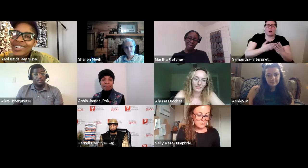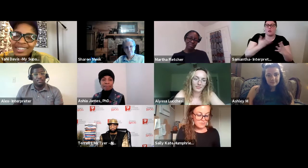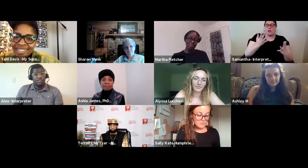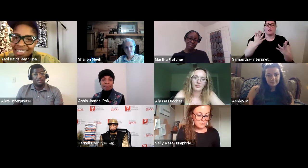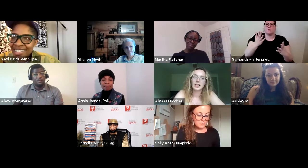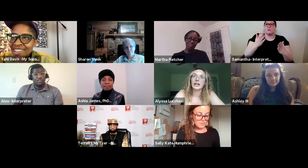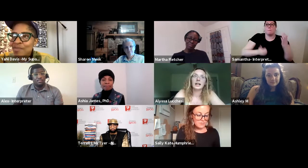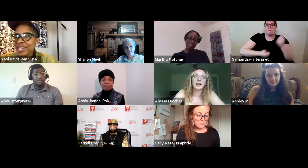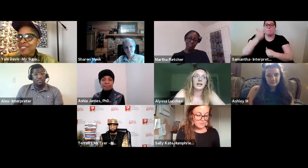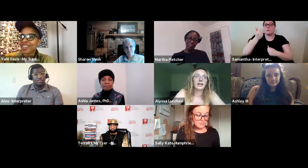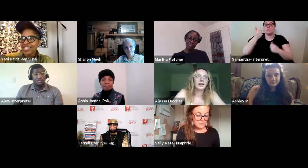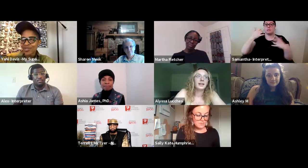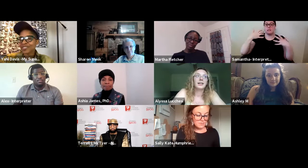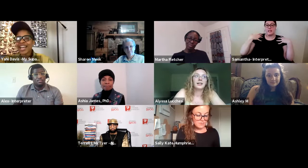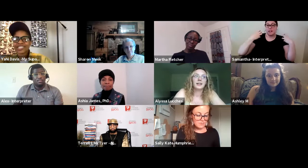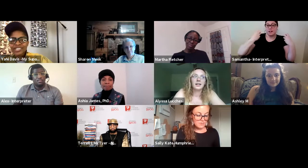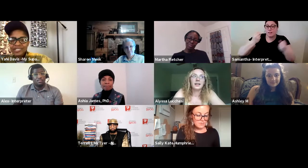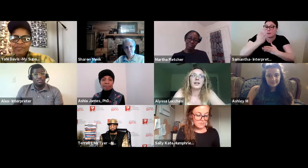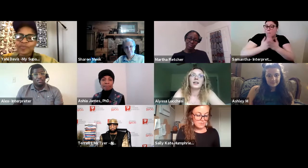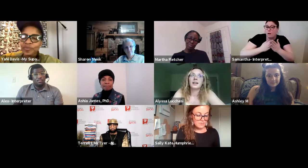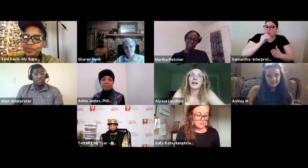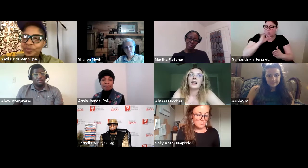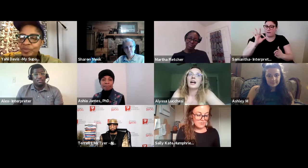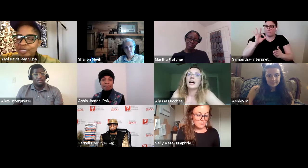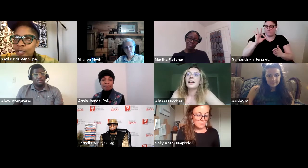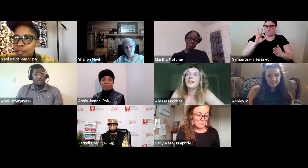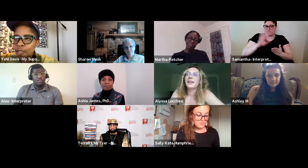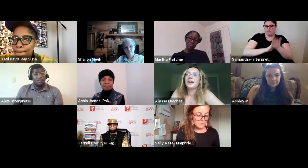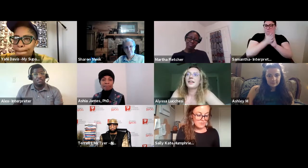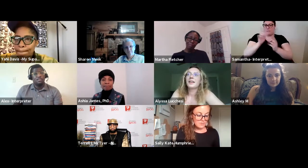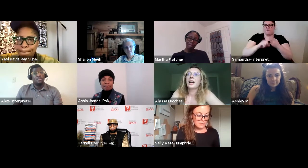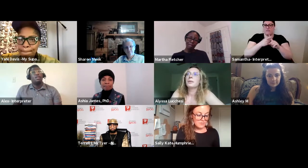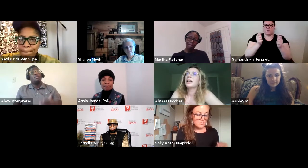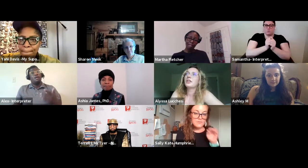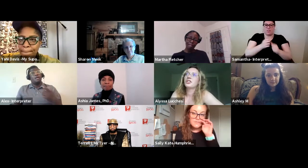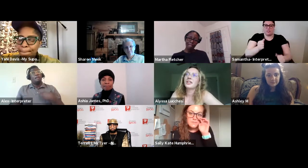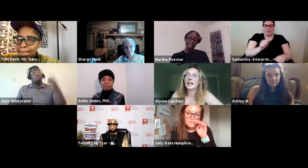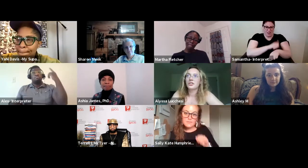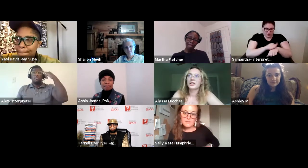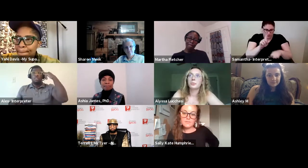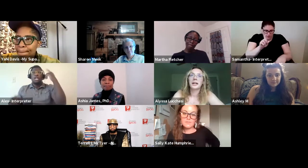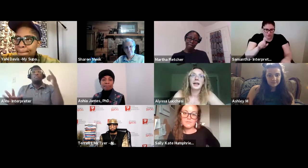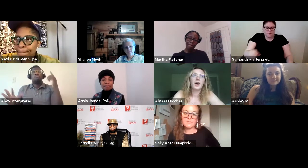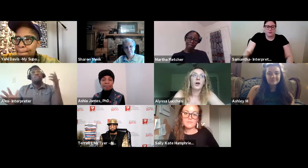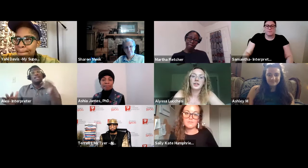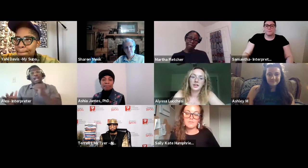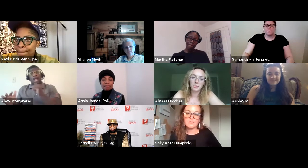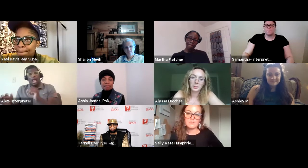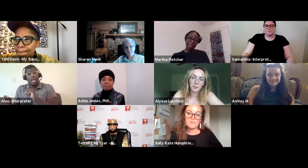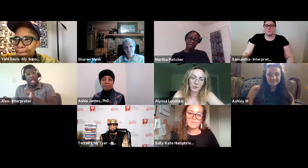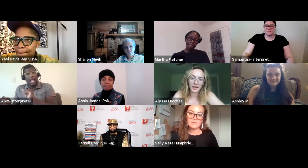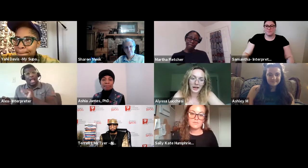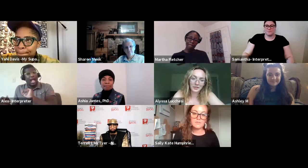healing part of being friends with Ashley? I think, I mean, not just Ashley, but all the